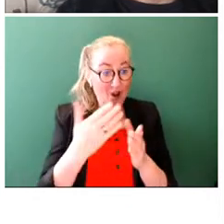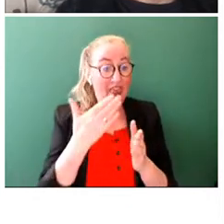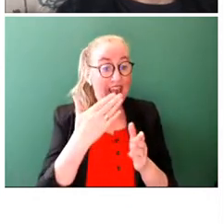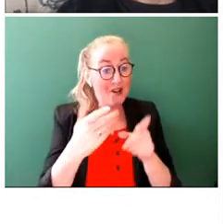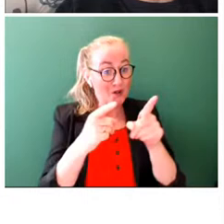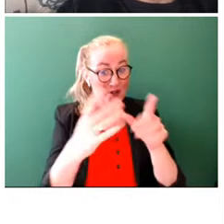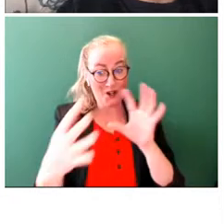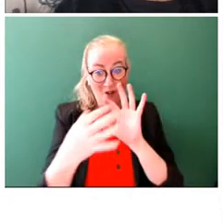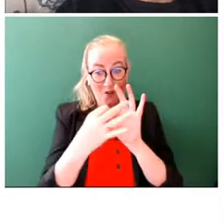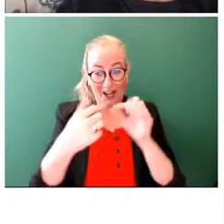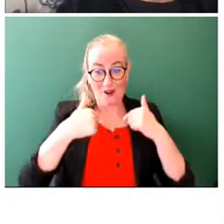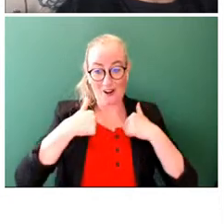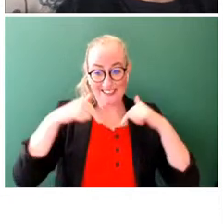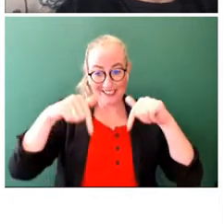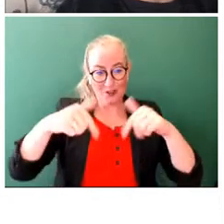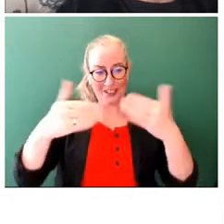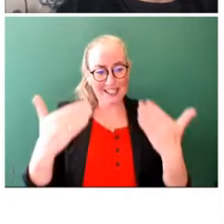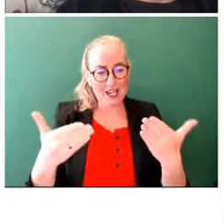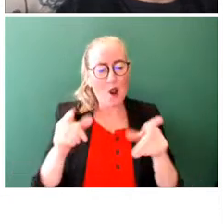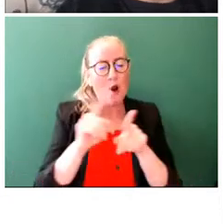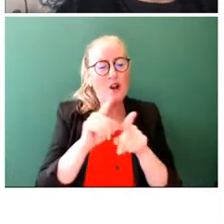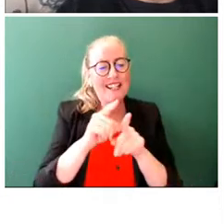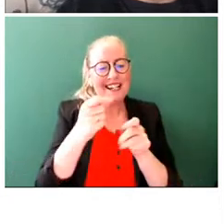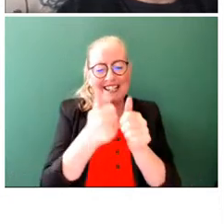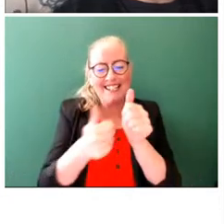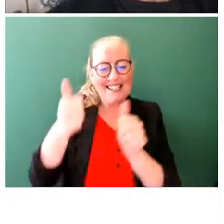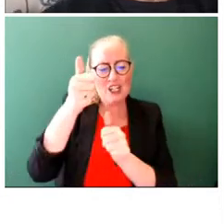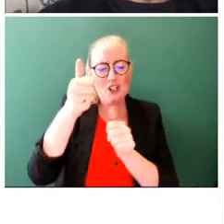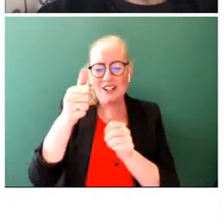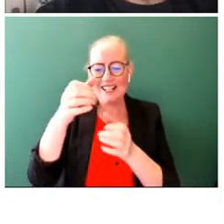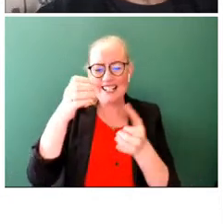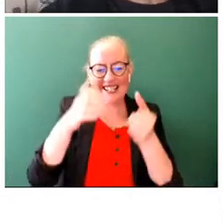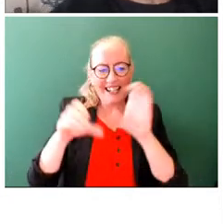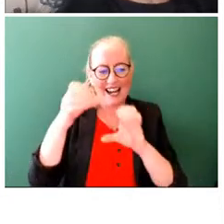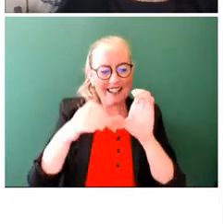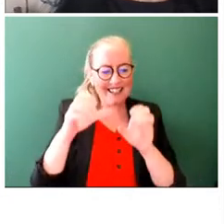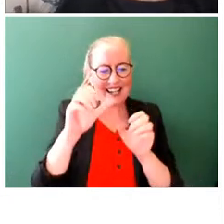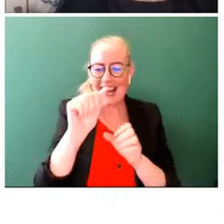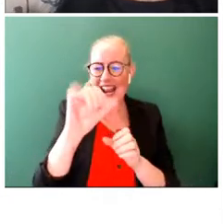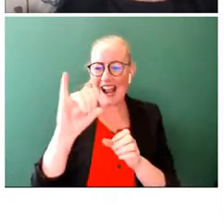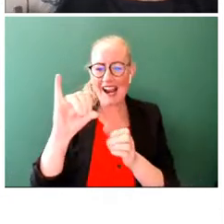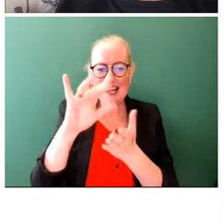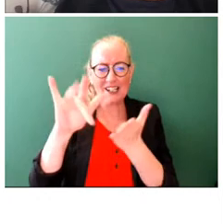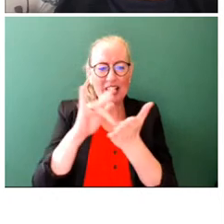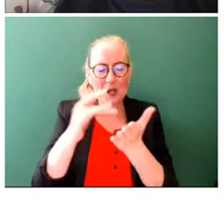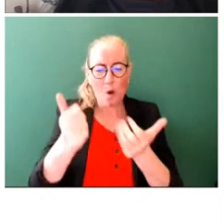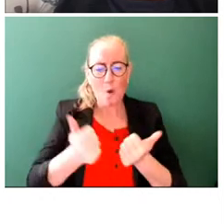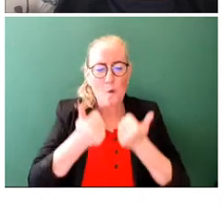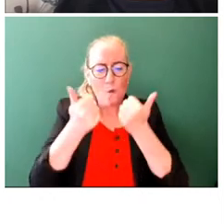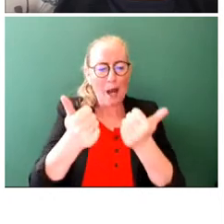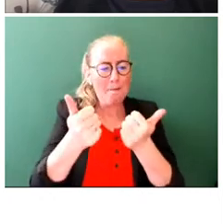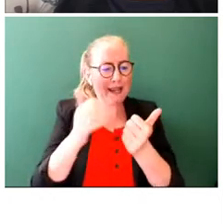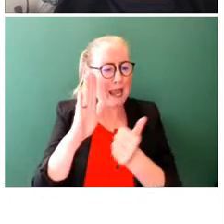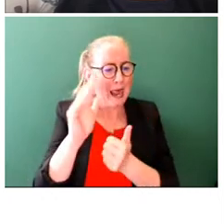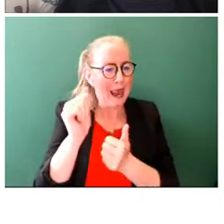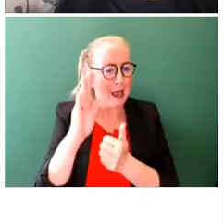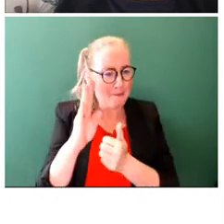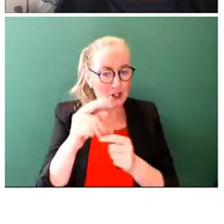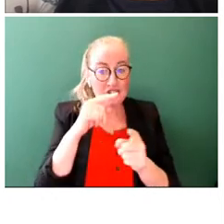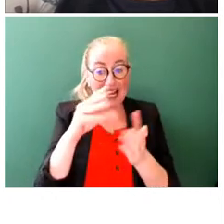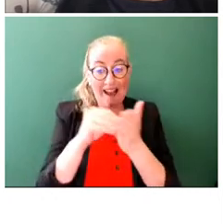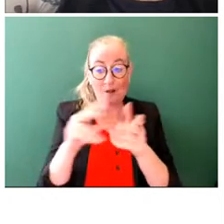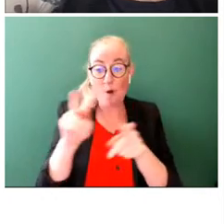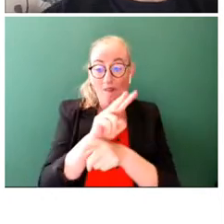today. She's also a senior scientist at Samsung AI Centre, where she leads the Wellbeing Lab. And Arlene has more than 20